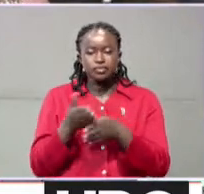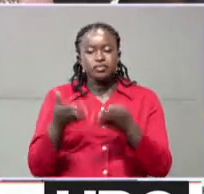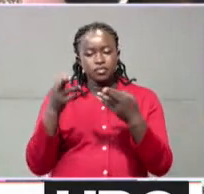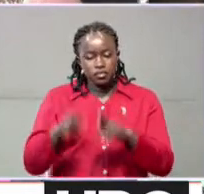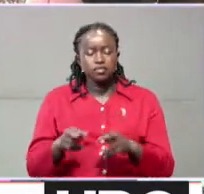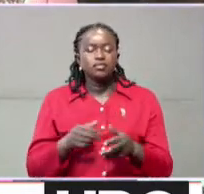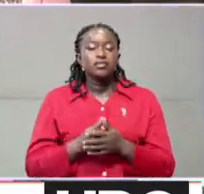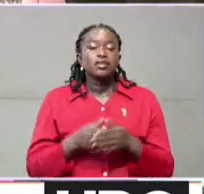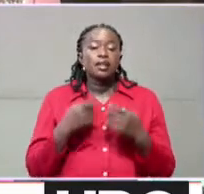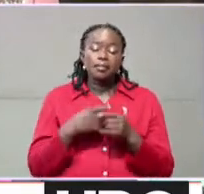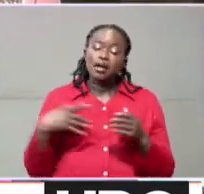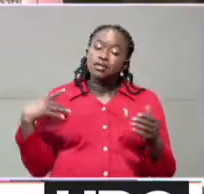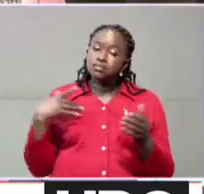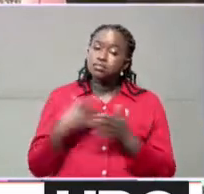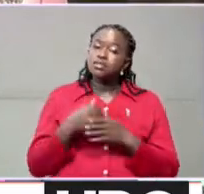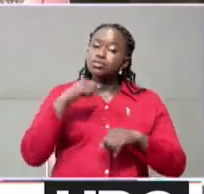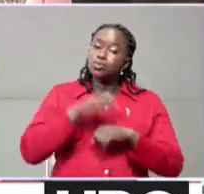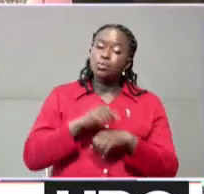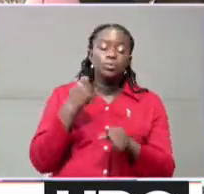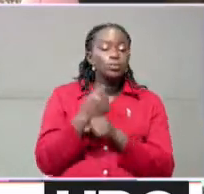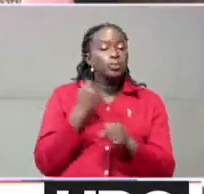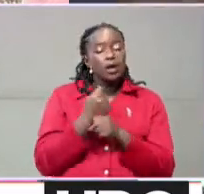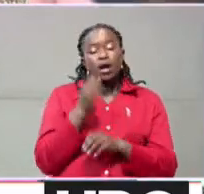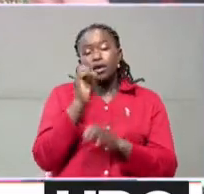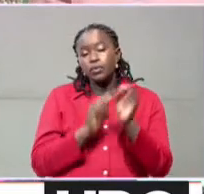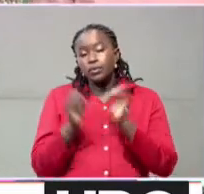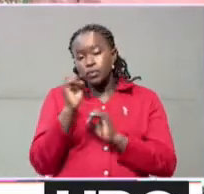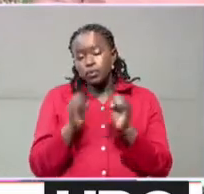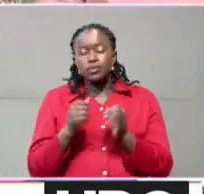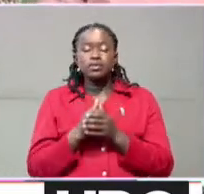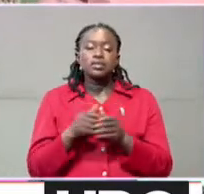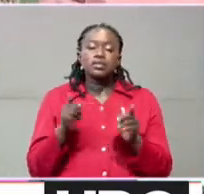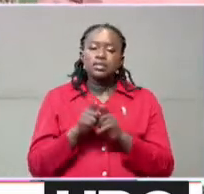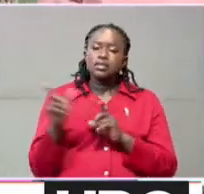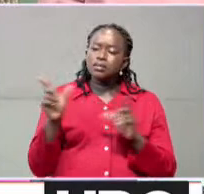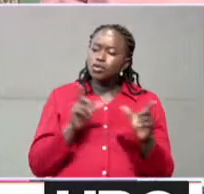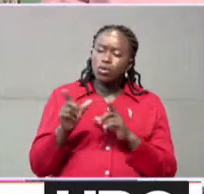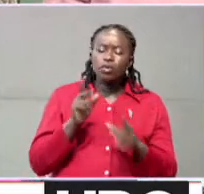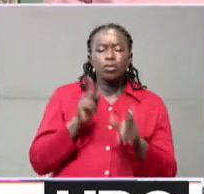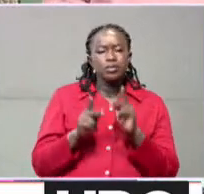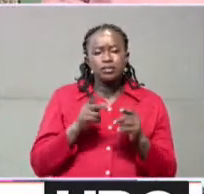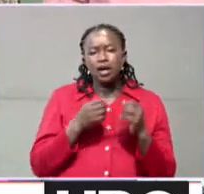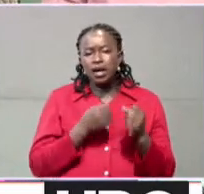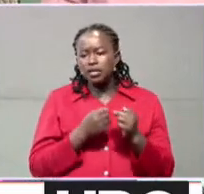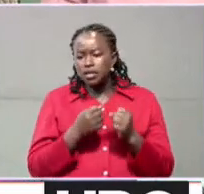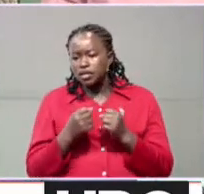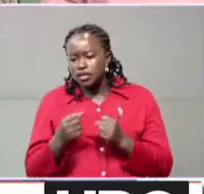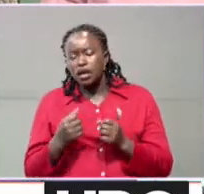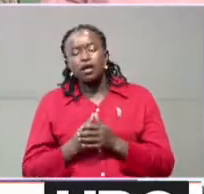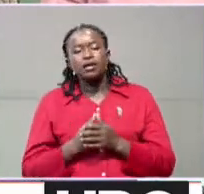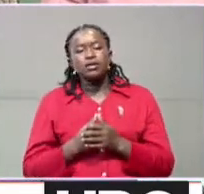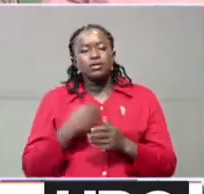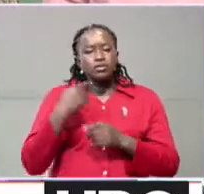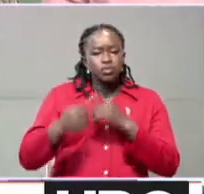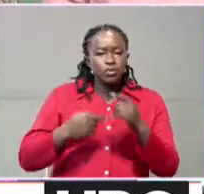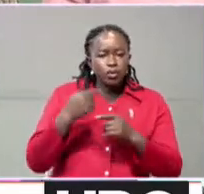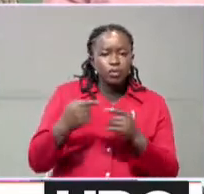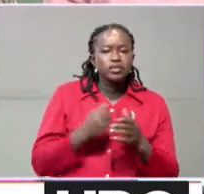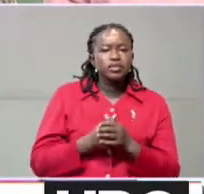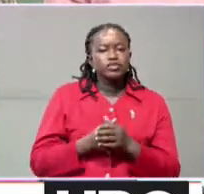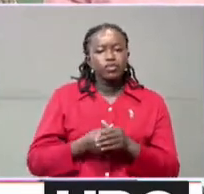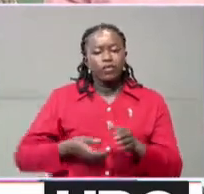then the school is not yet functioning and the locals are faced with a challenge to continue doing the bush